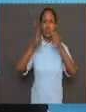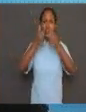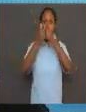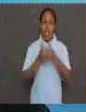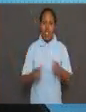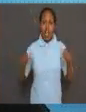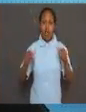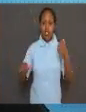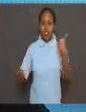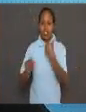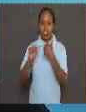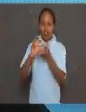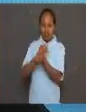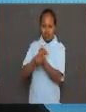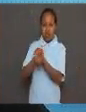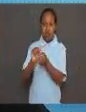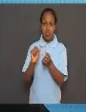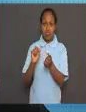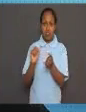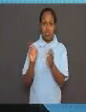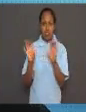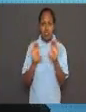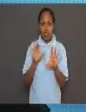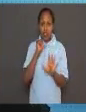without damaging it.